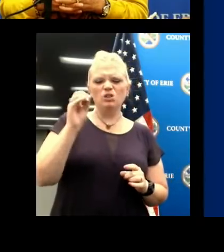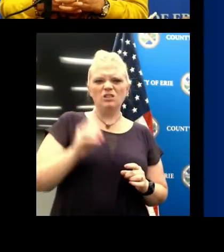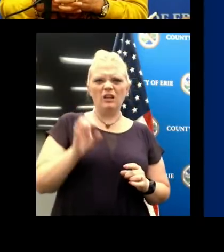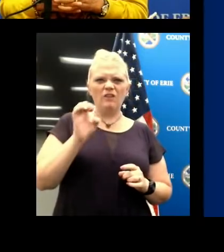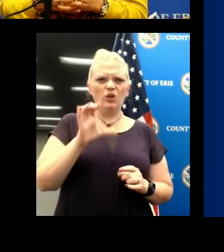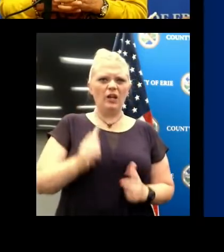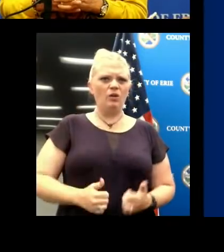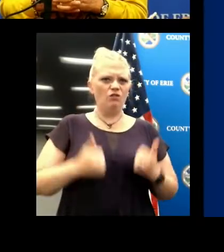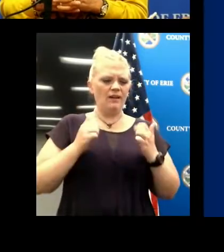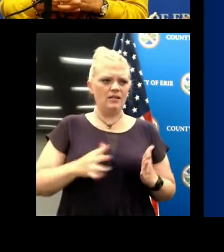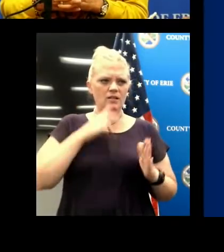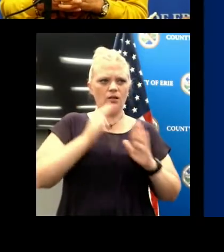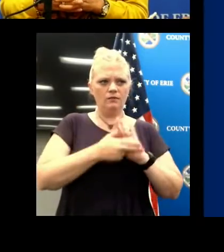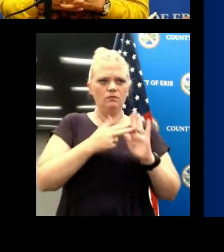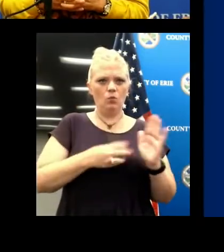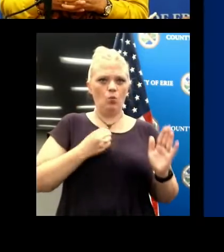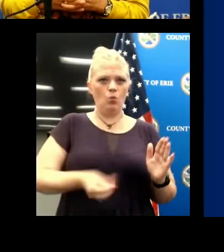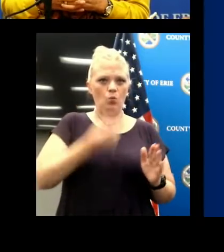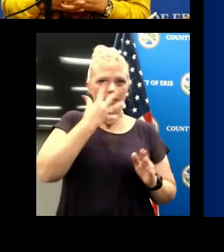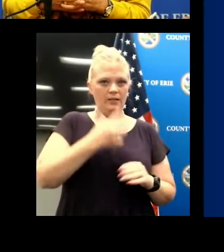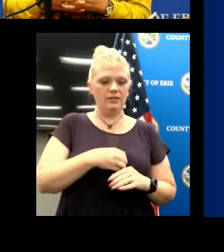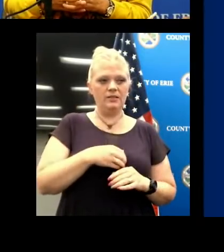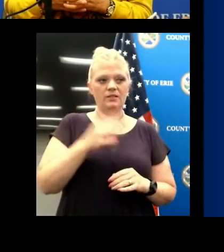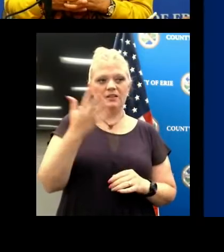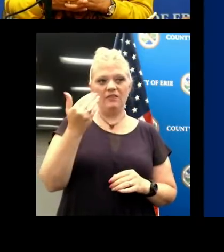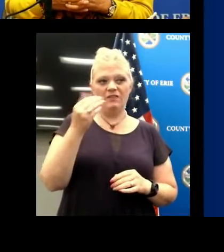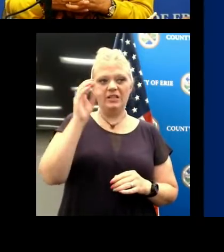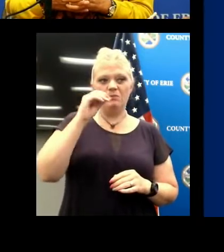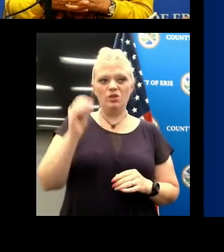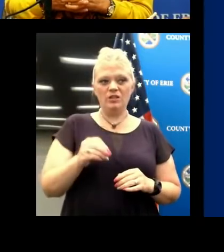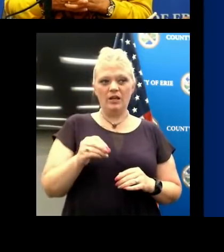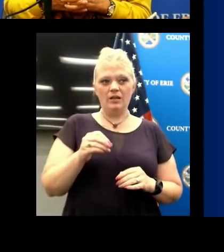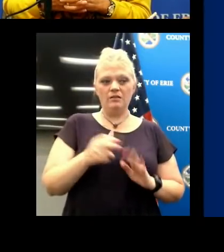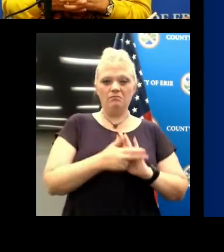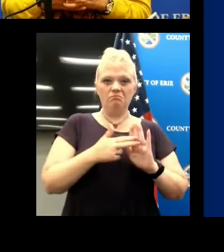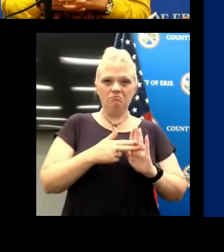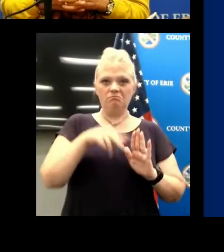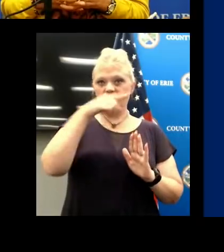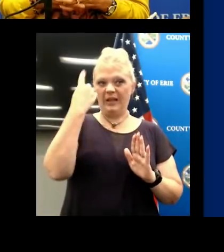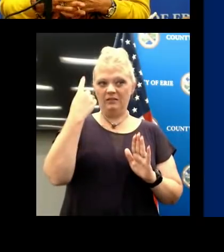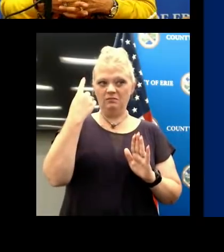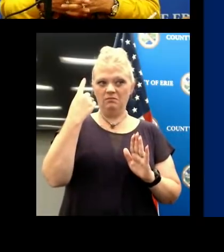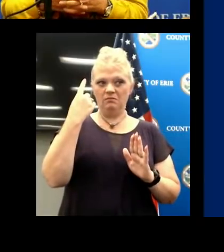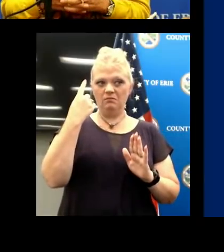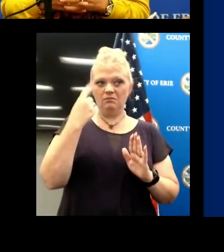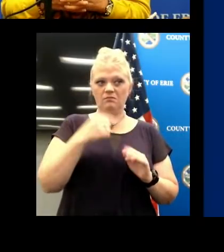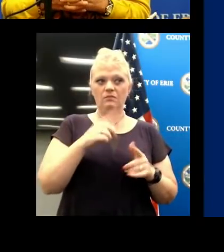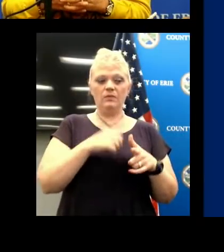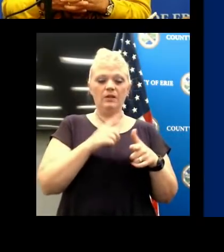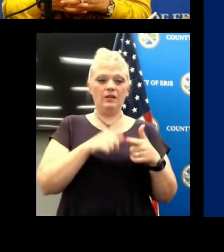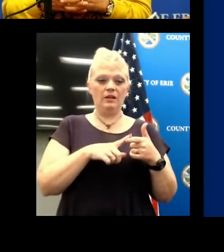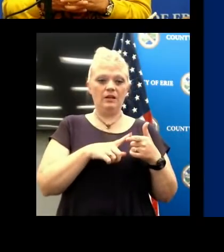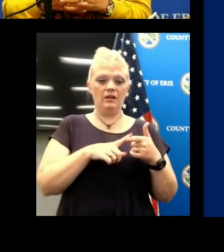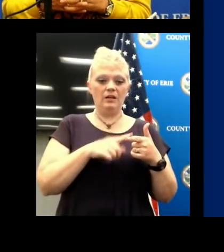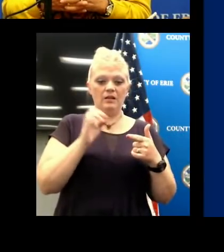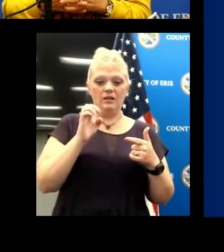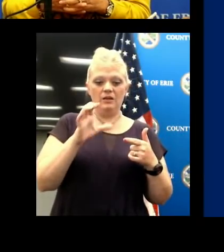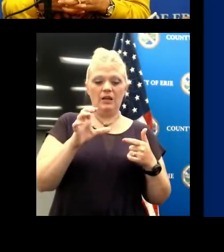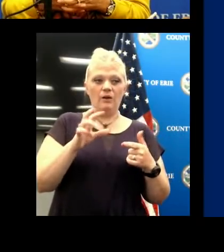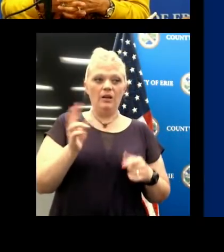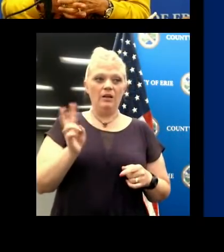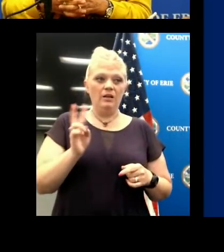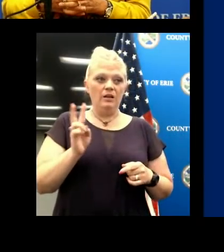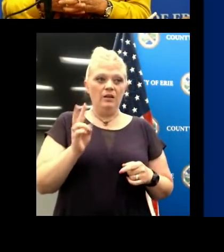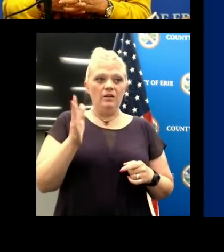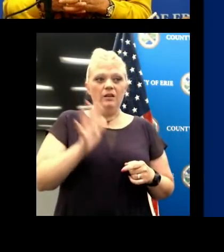County residents are classified as white, about 15% are classified as black, and of our Erie County mortality victims,